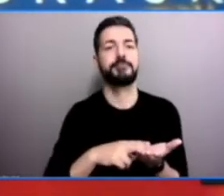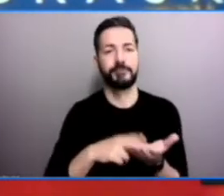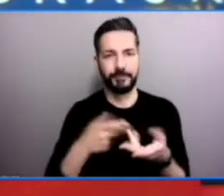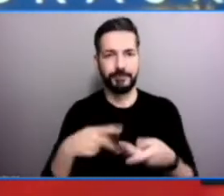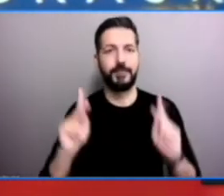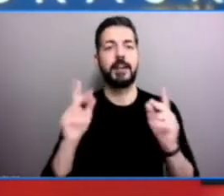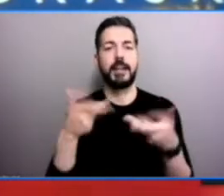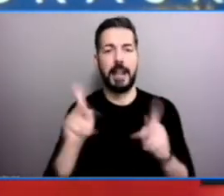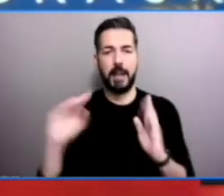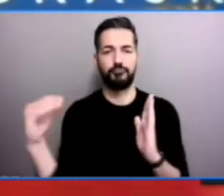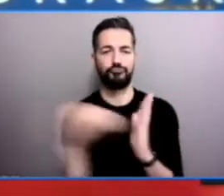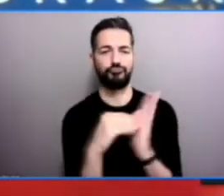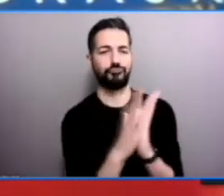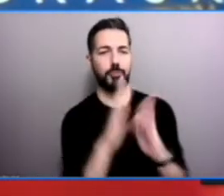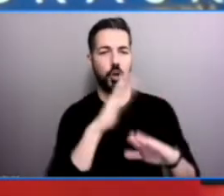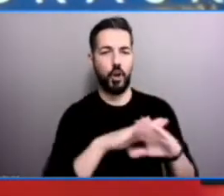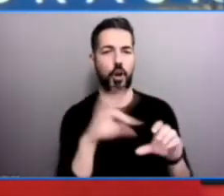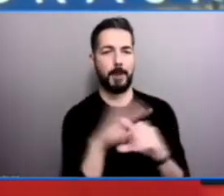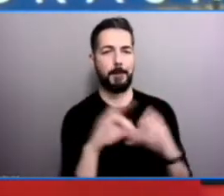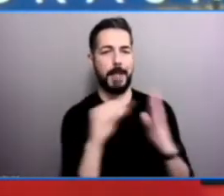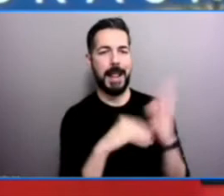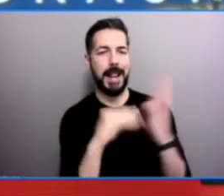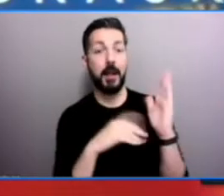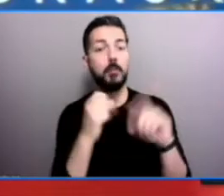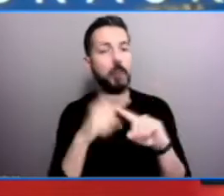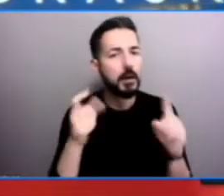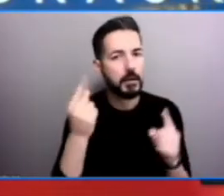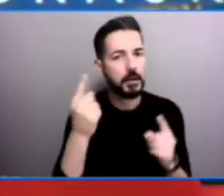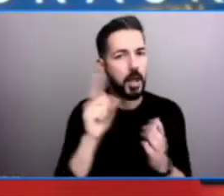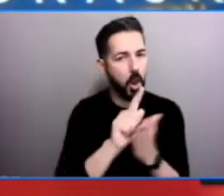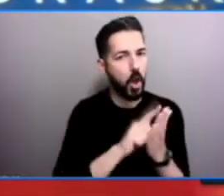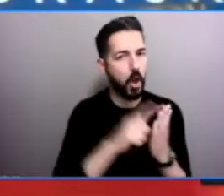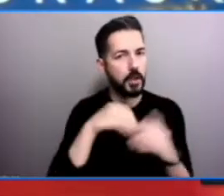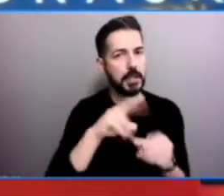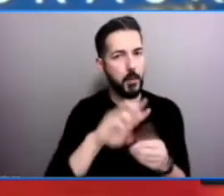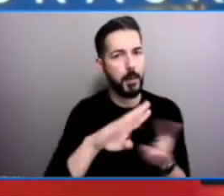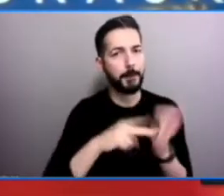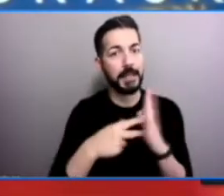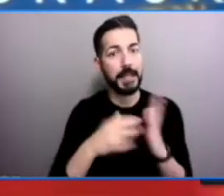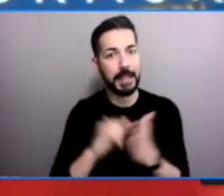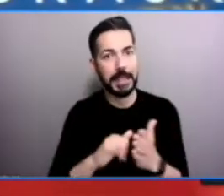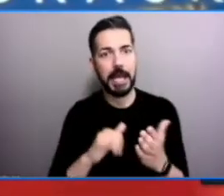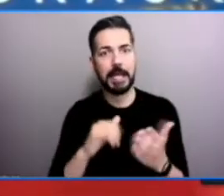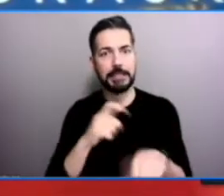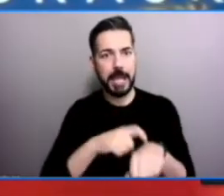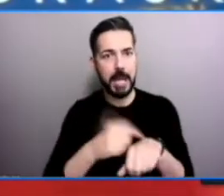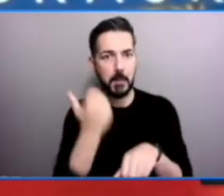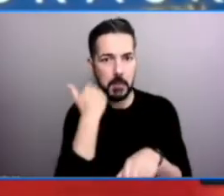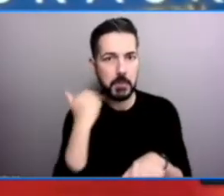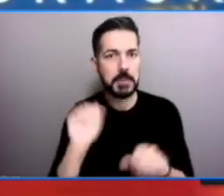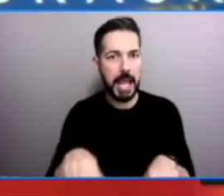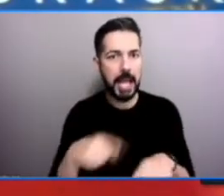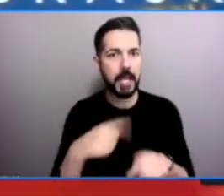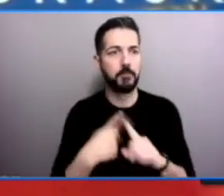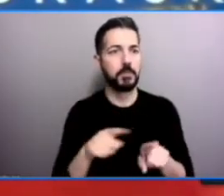a great bang for your buck. So definitely, if you want to make a difference, make it in Nebraska.